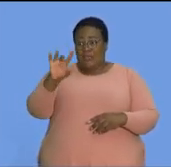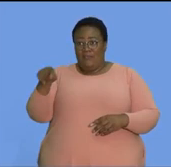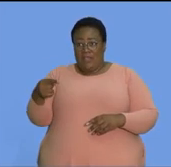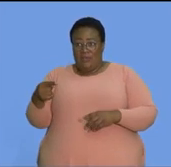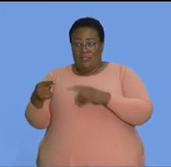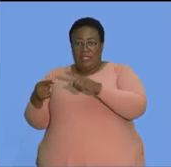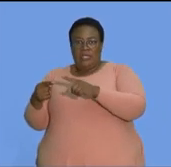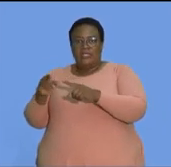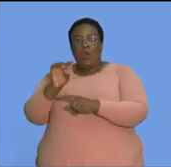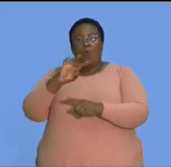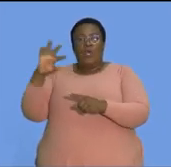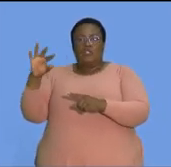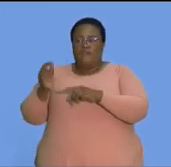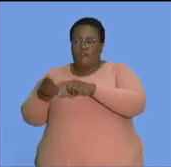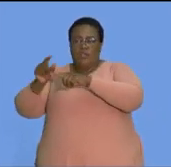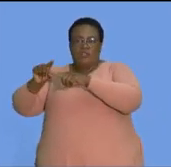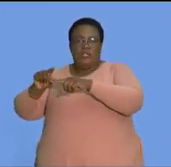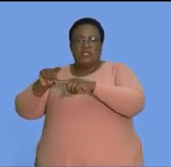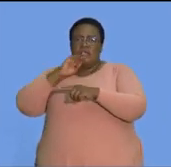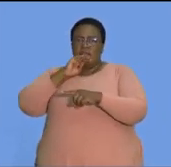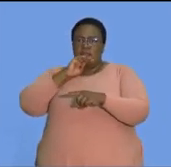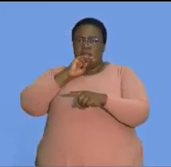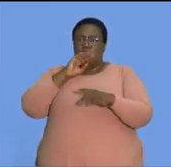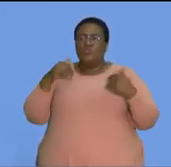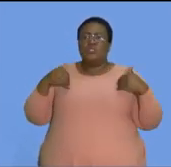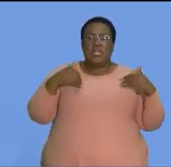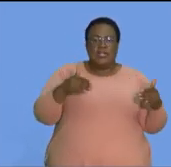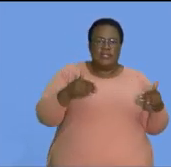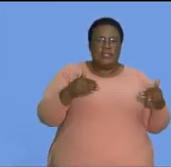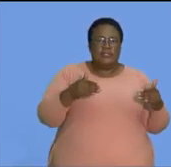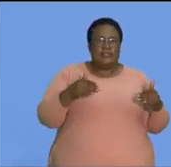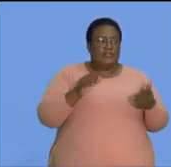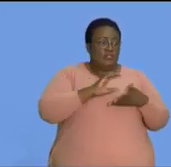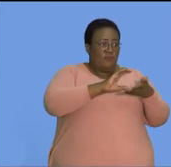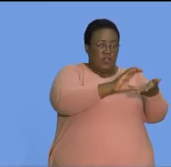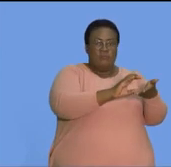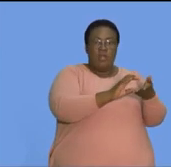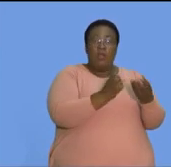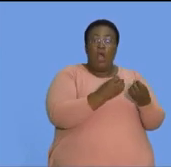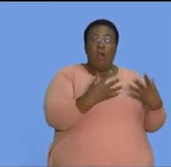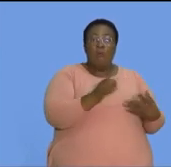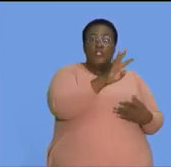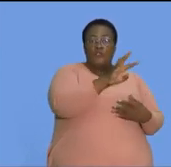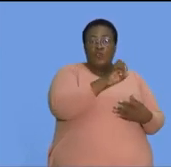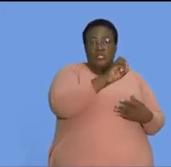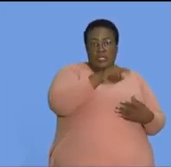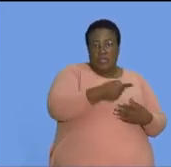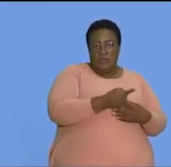the 5,000 is a once-off increase. So it means you started your investment with 40,000,